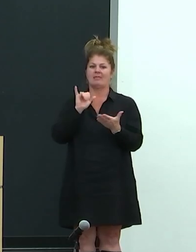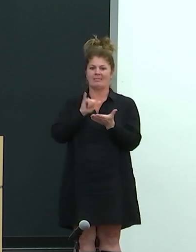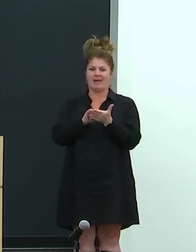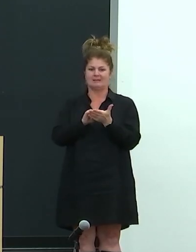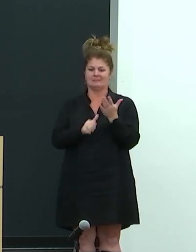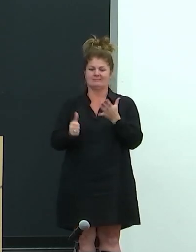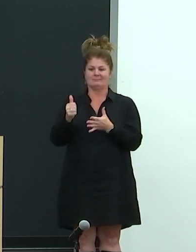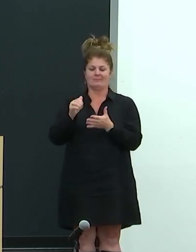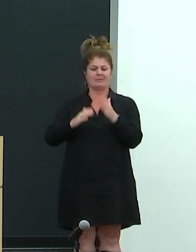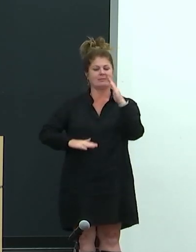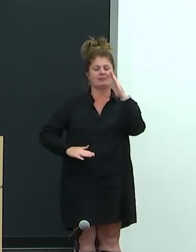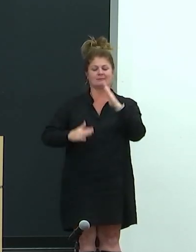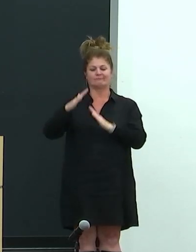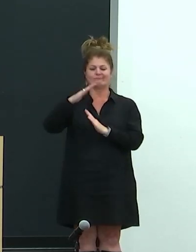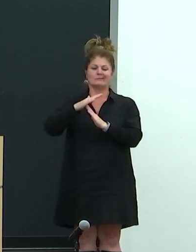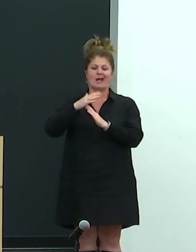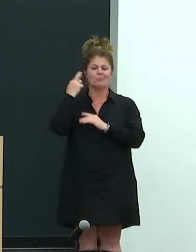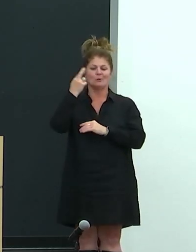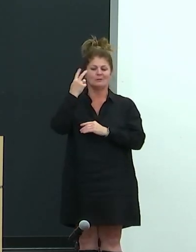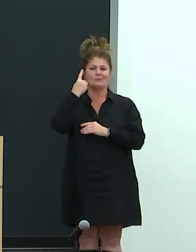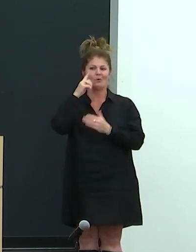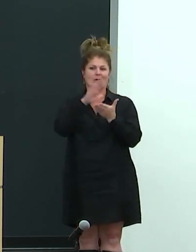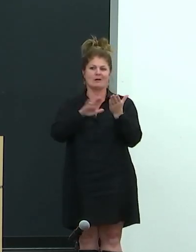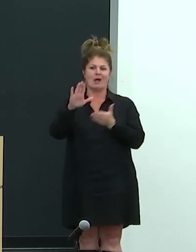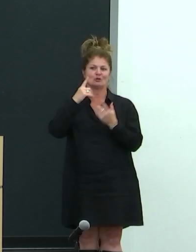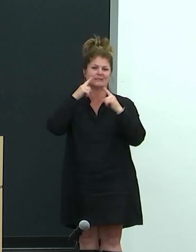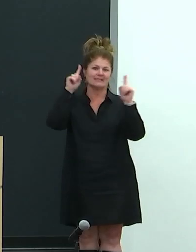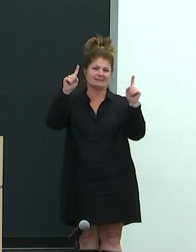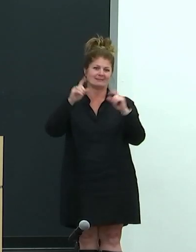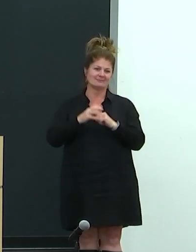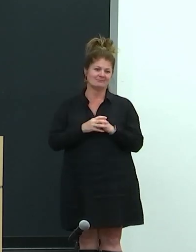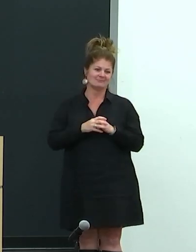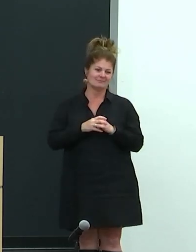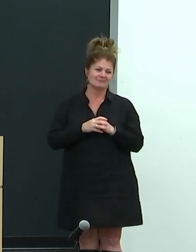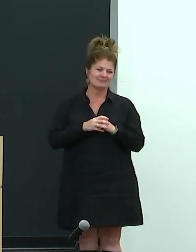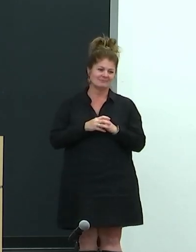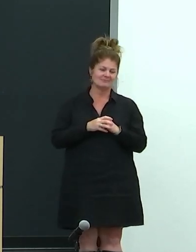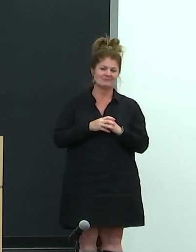#1 factors for college success and retention.